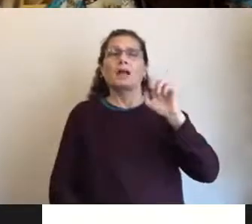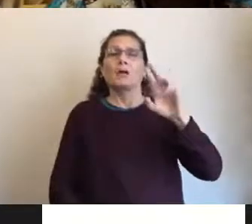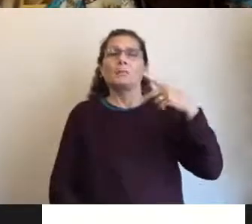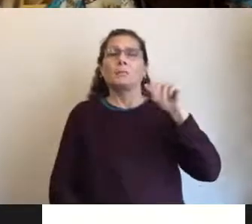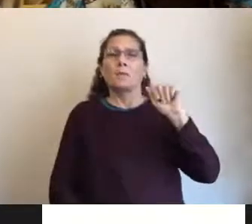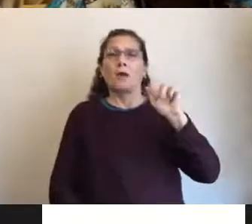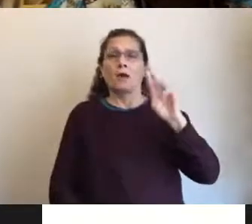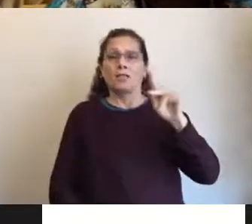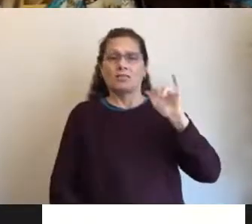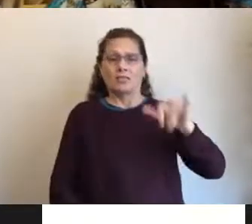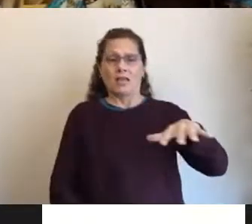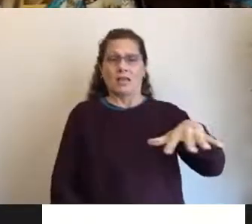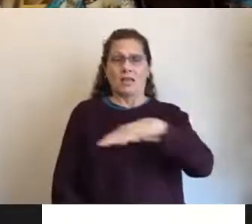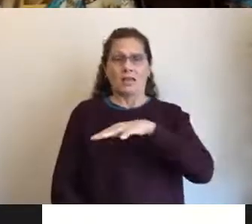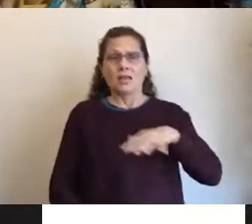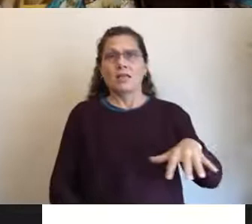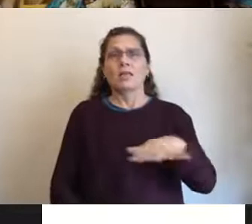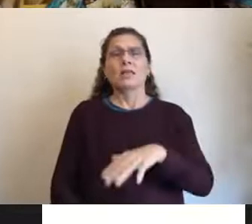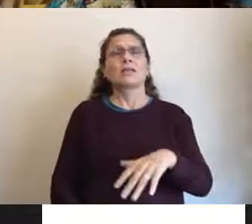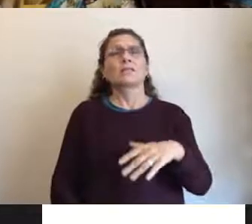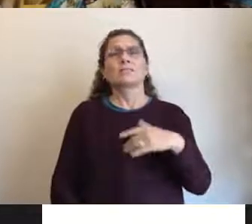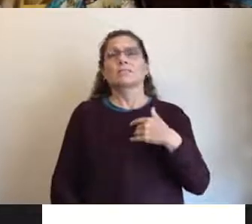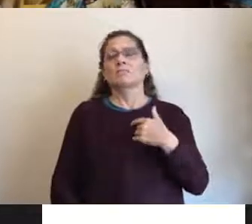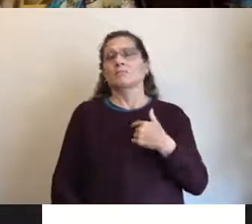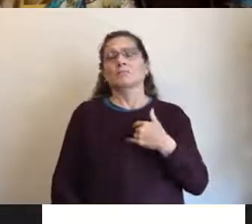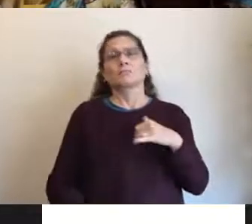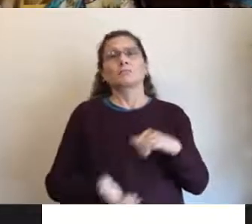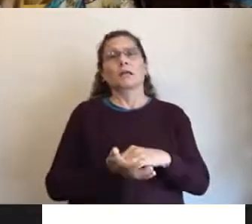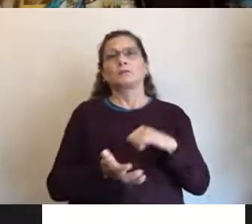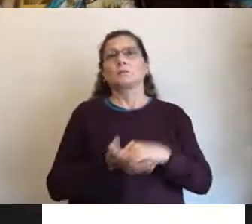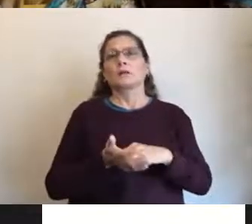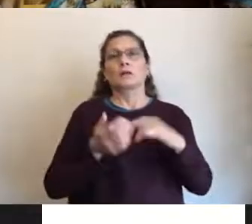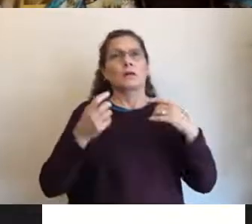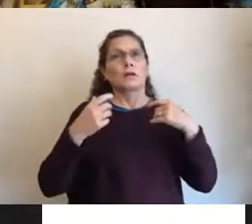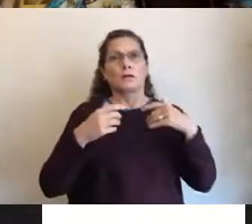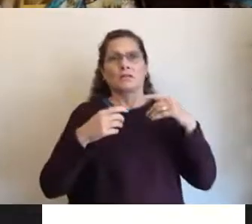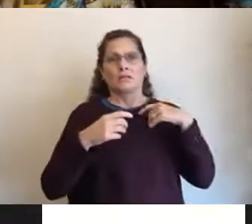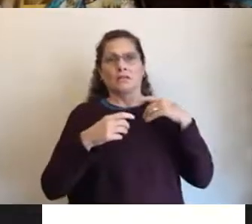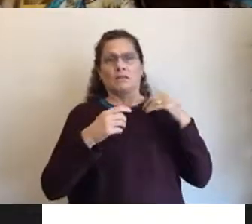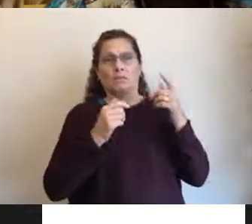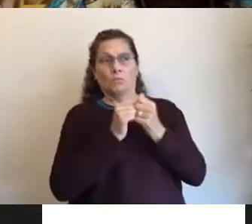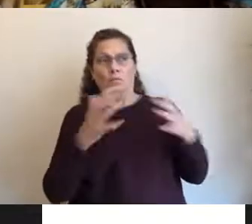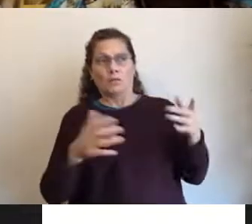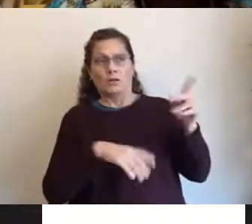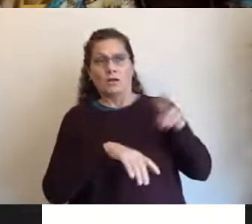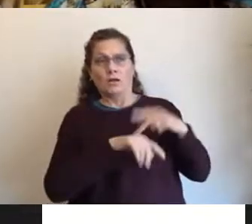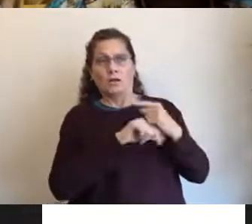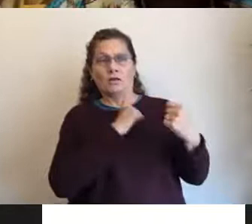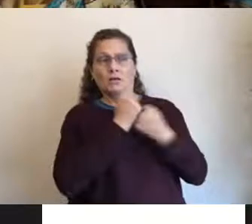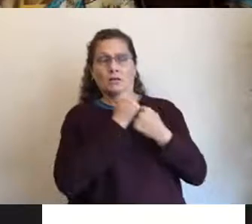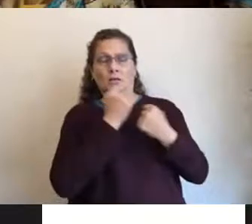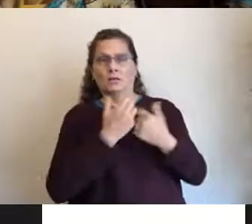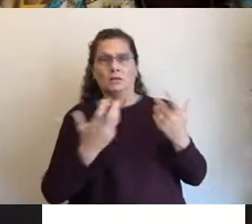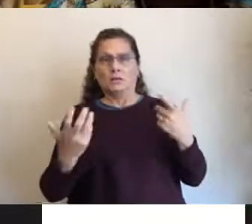we have. We would not be able to have had such a smooth transition without the support and the help of the National Guard. So I want to just